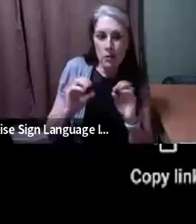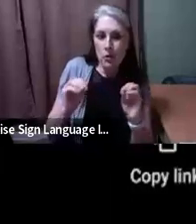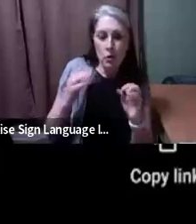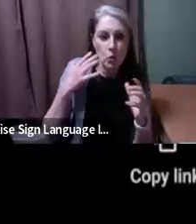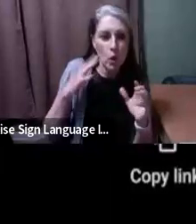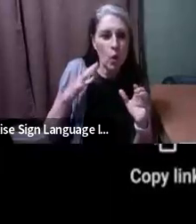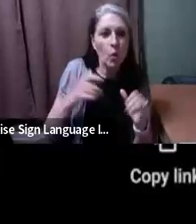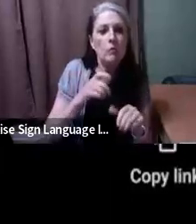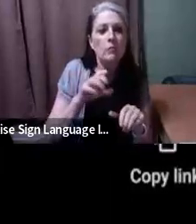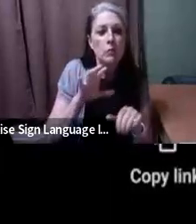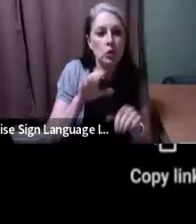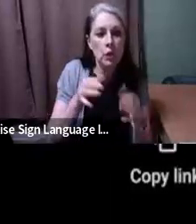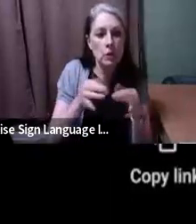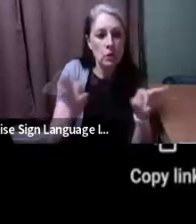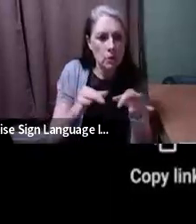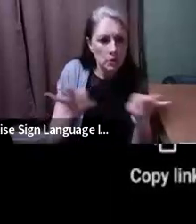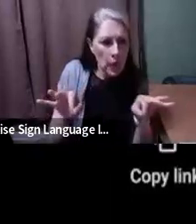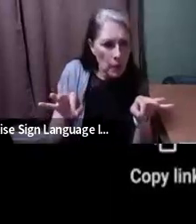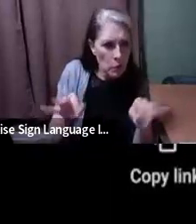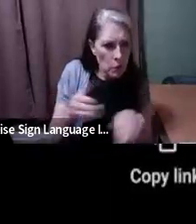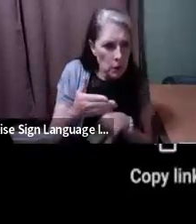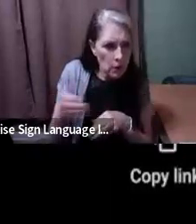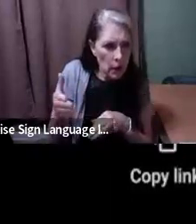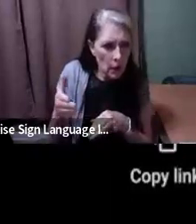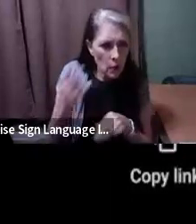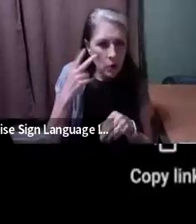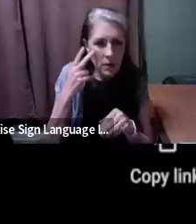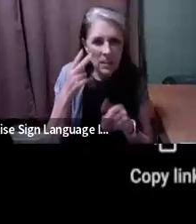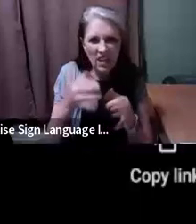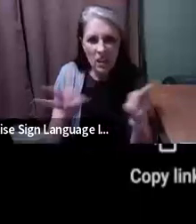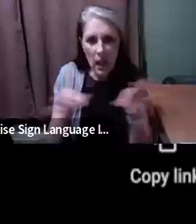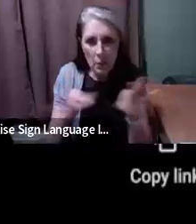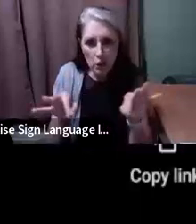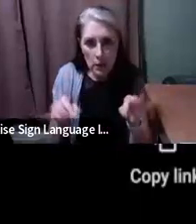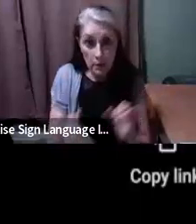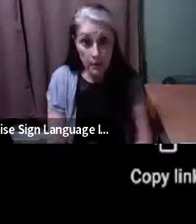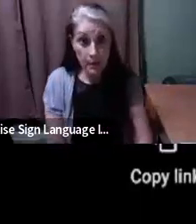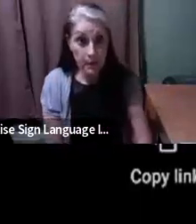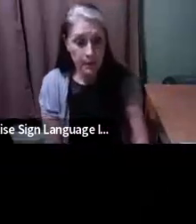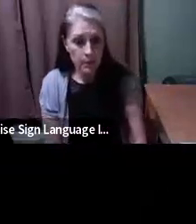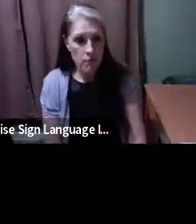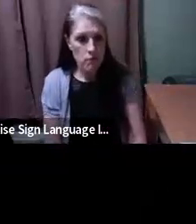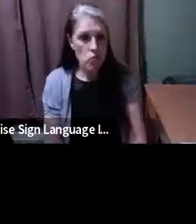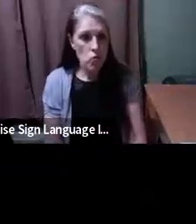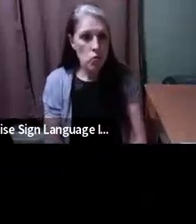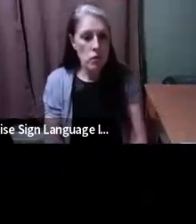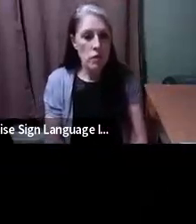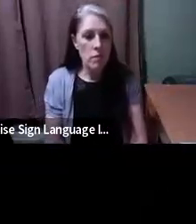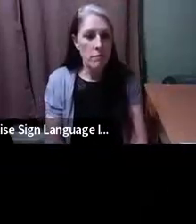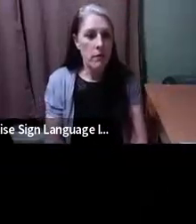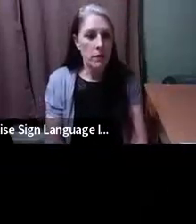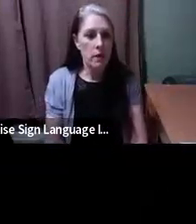hair. Yuko's pronouns are she, her. All of the dancers are wearing black tops with grayish